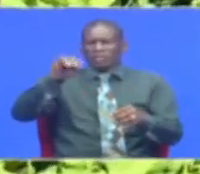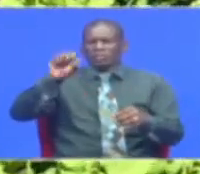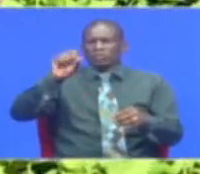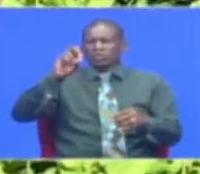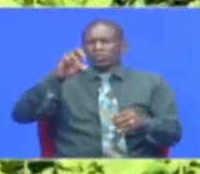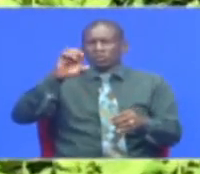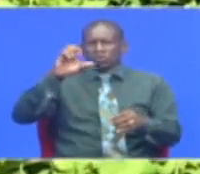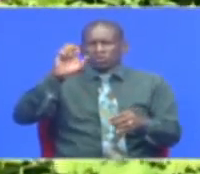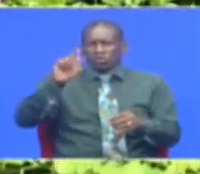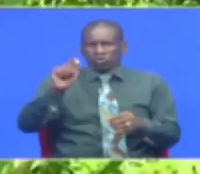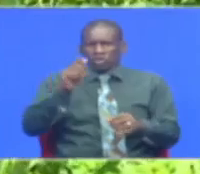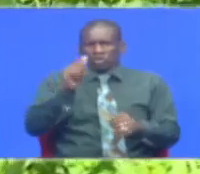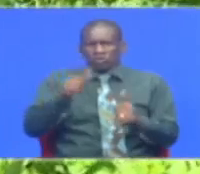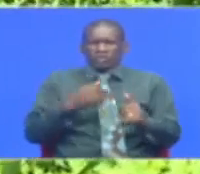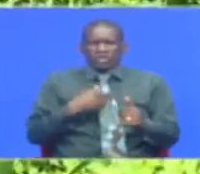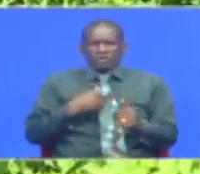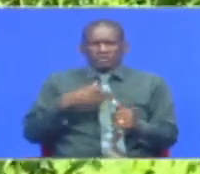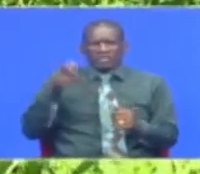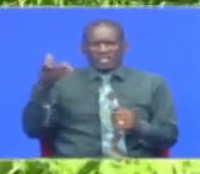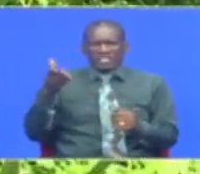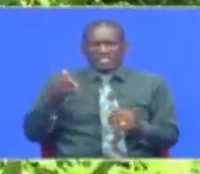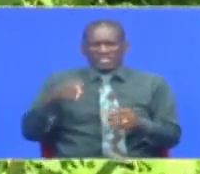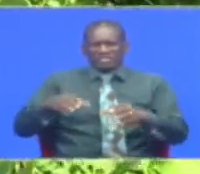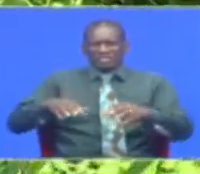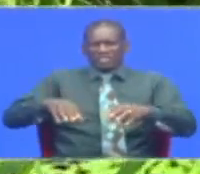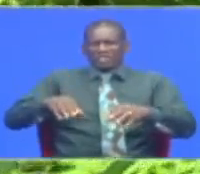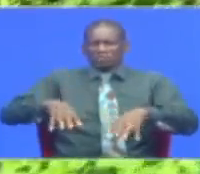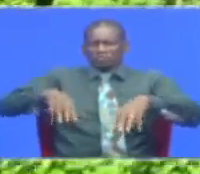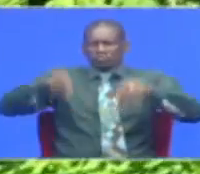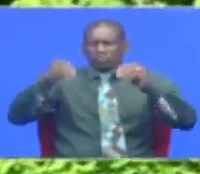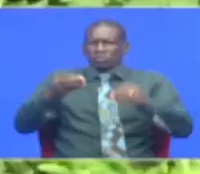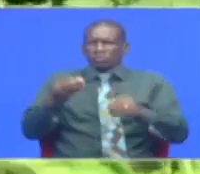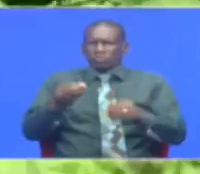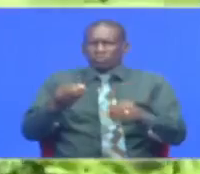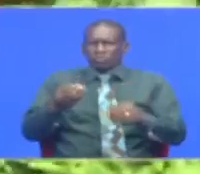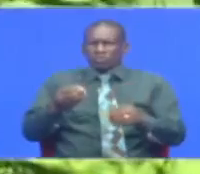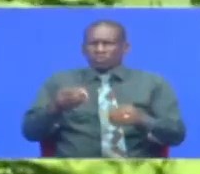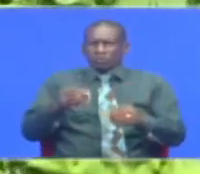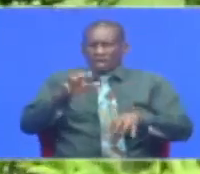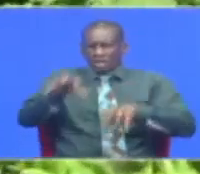that comprises desmodium, napier grass, calandra, among others.